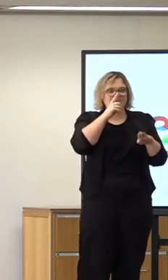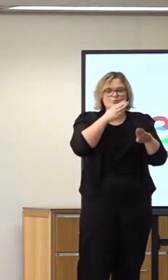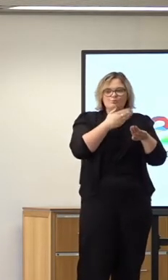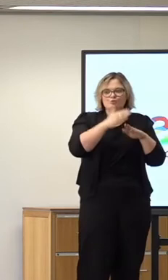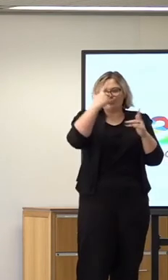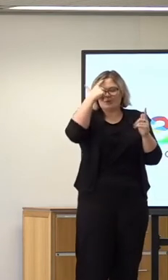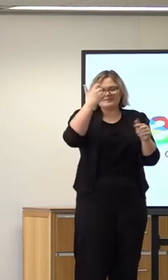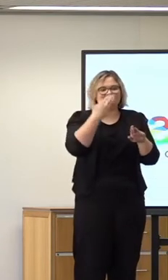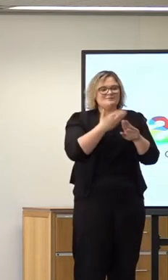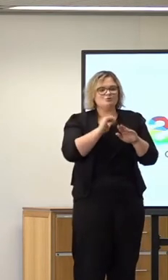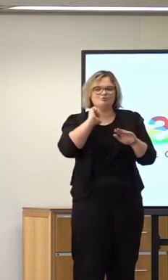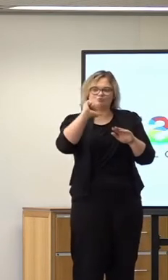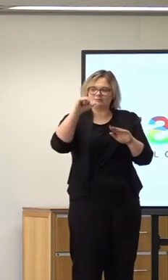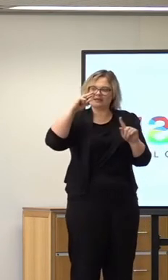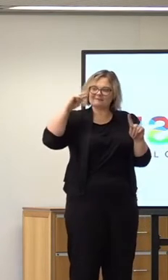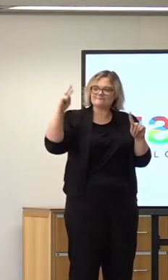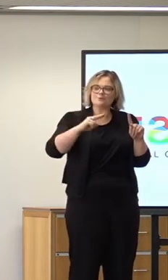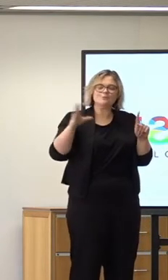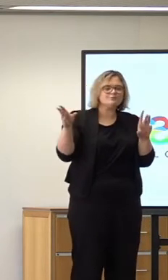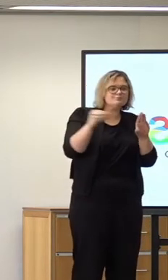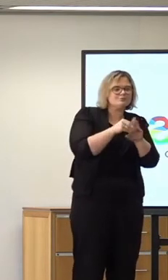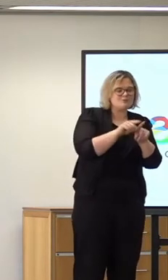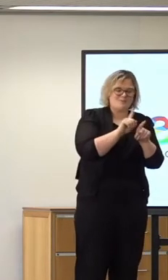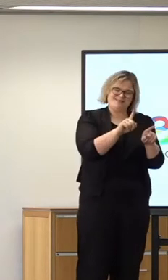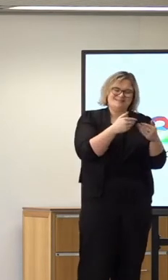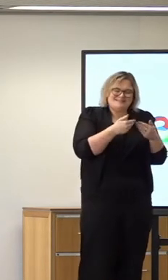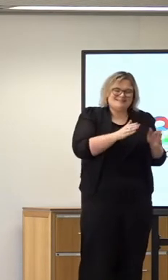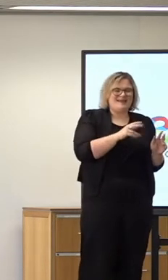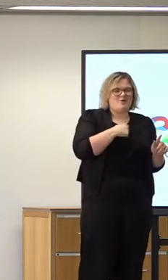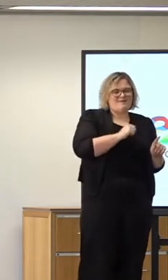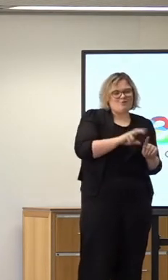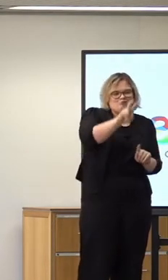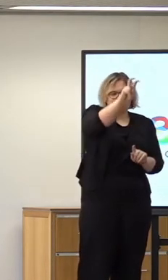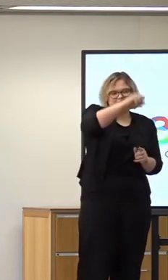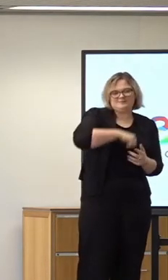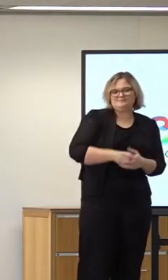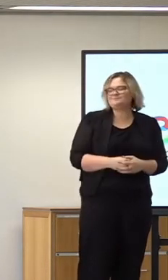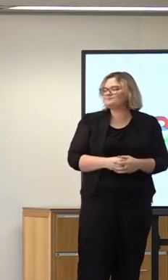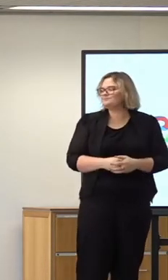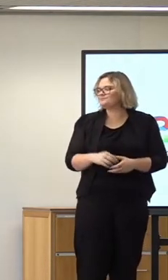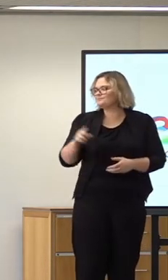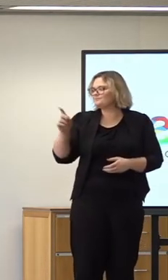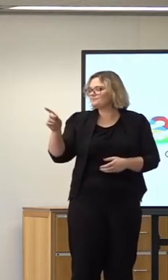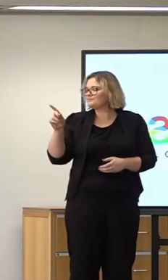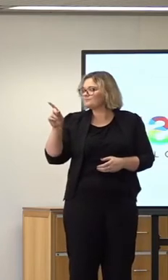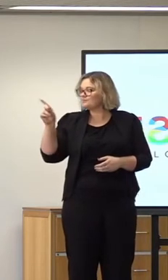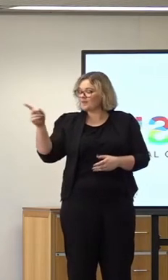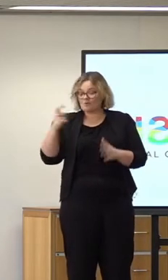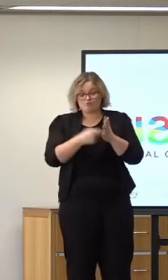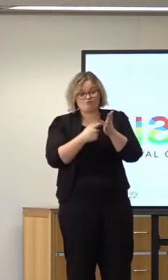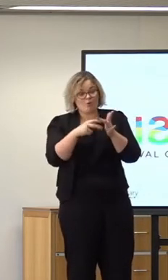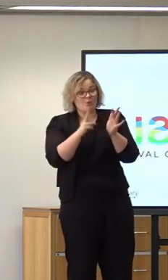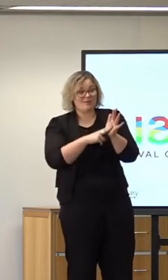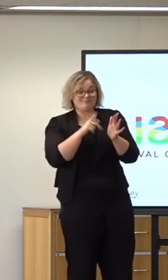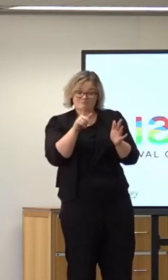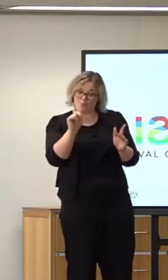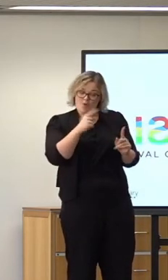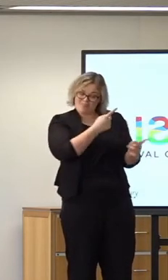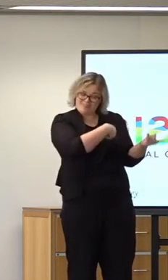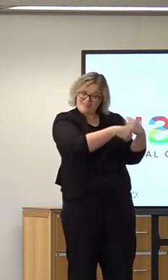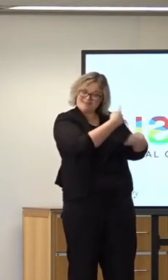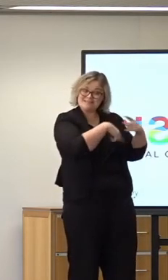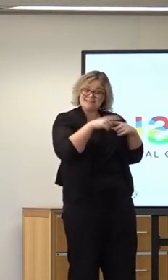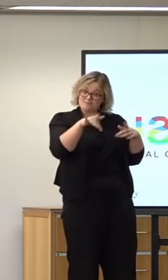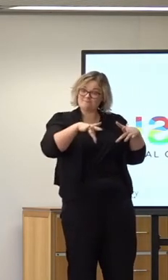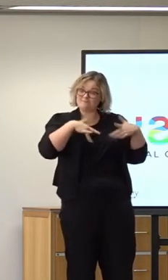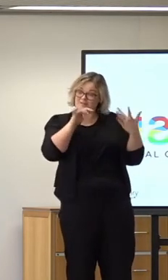well. But as obviously the beginning of a journey at the gallery. And do these steps resonate with you, Rowan? Is this enough? What else